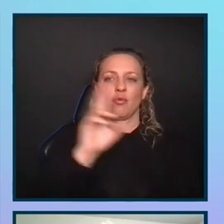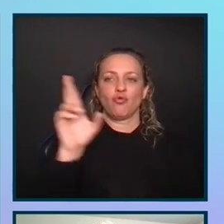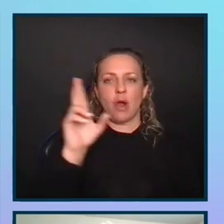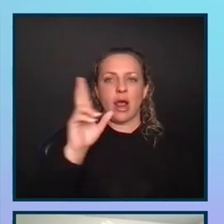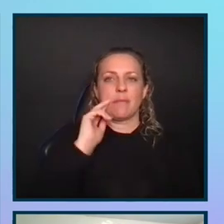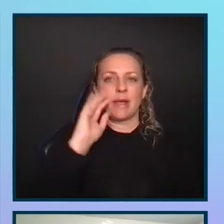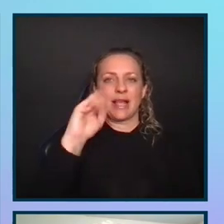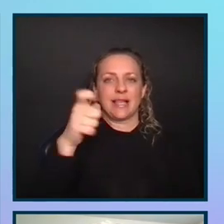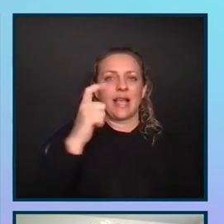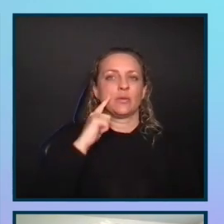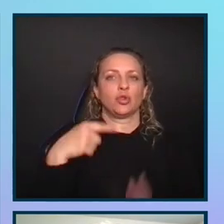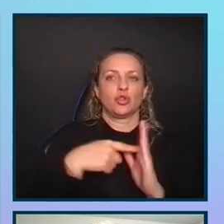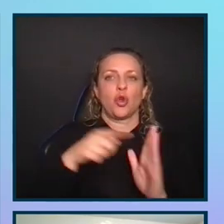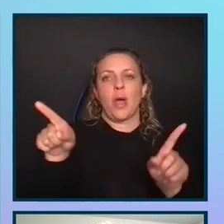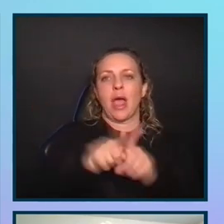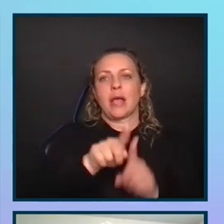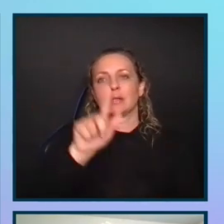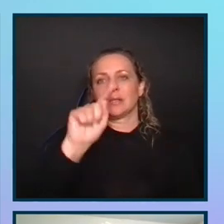show up as a tab.